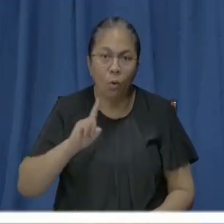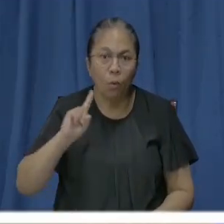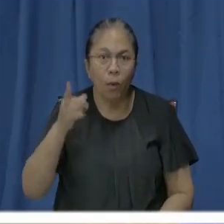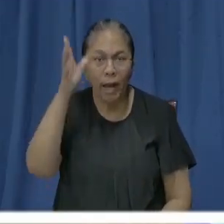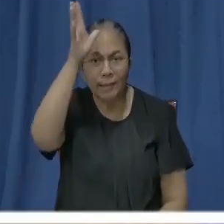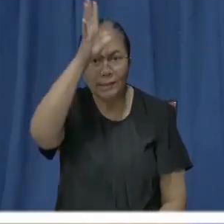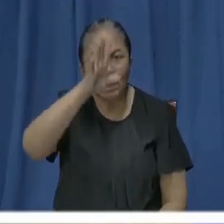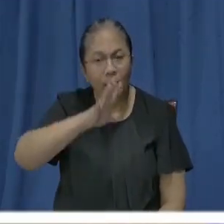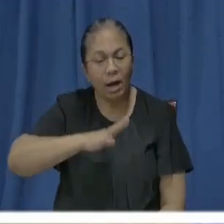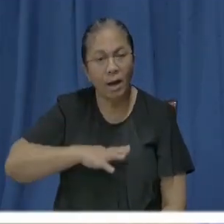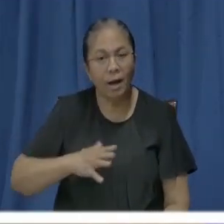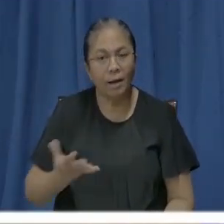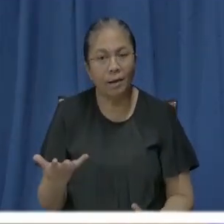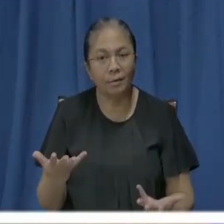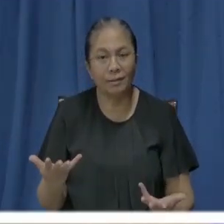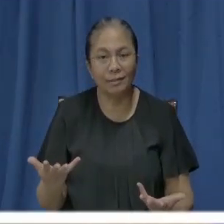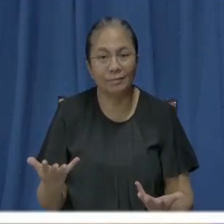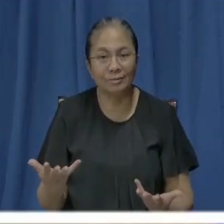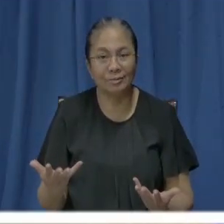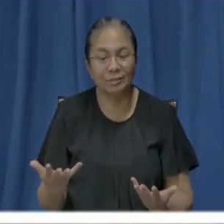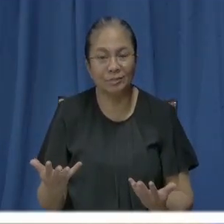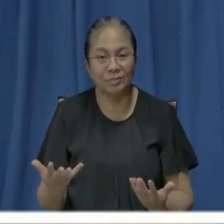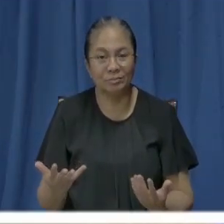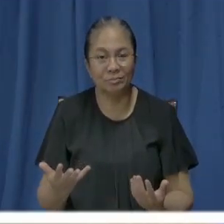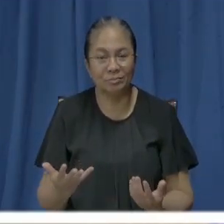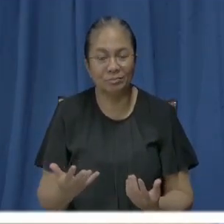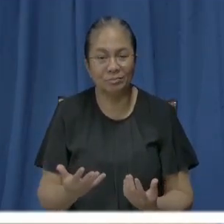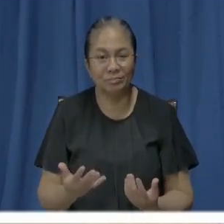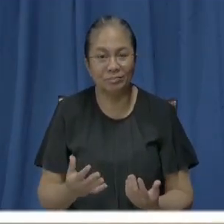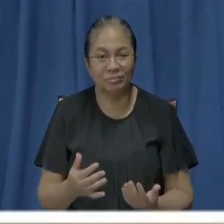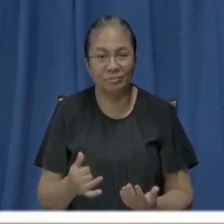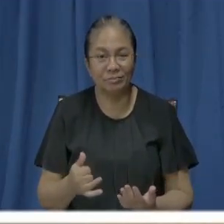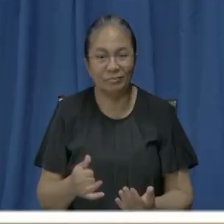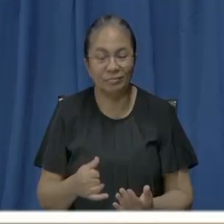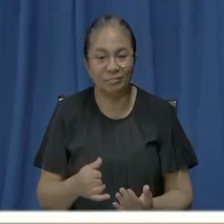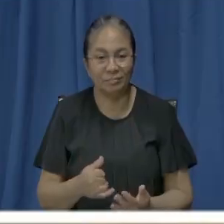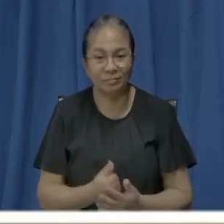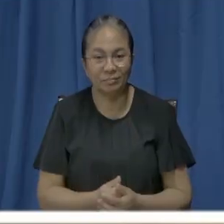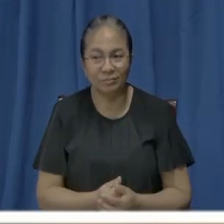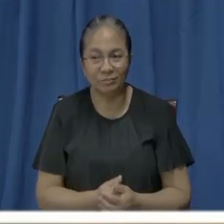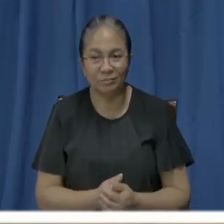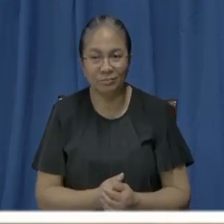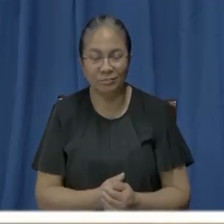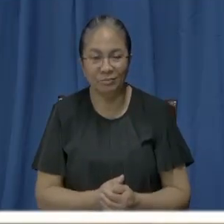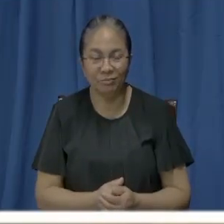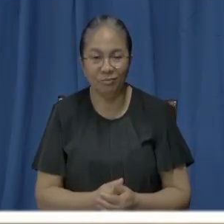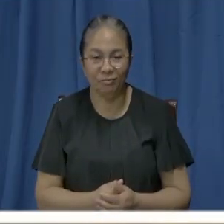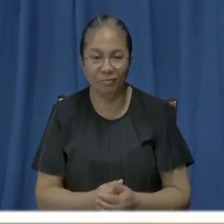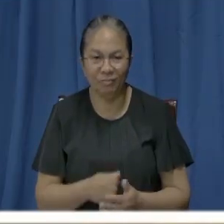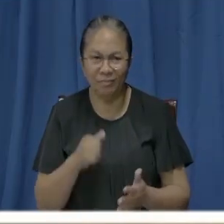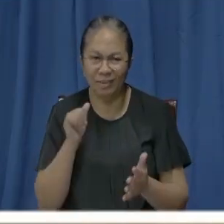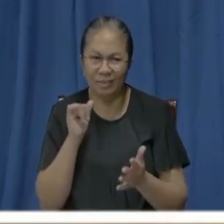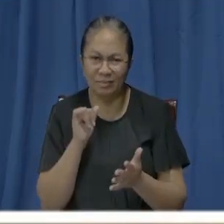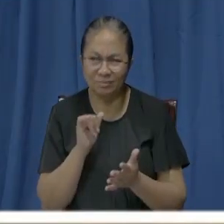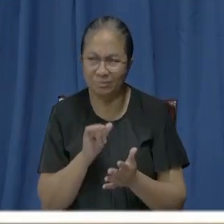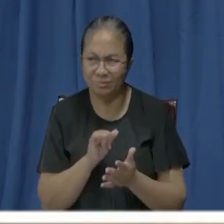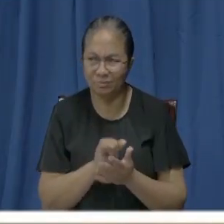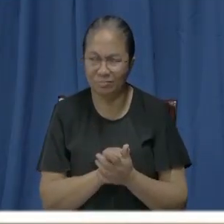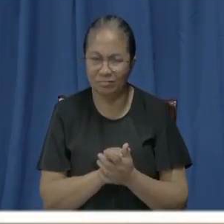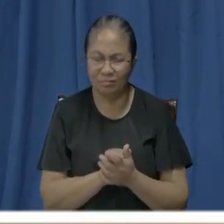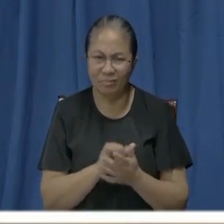this equation is the first and most obvious gap that they have in this